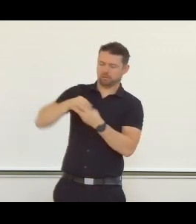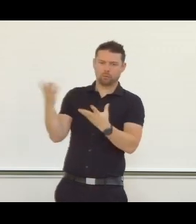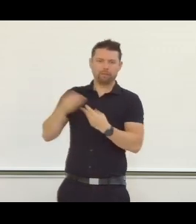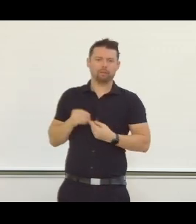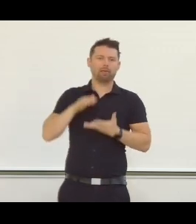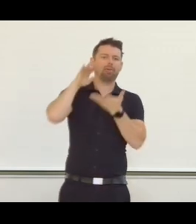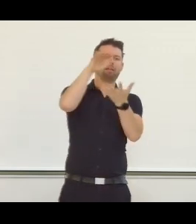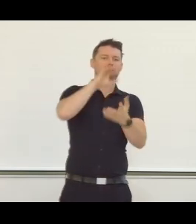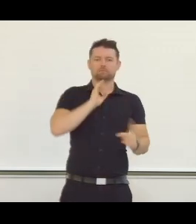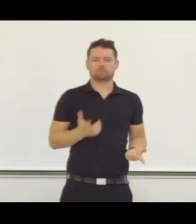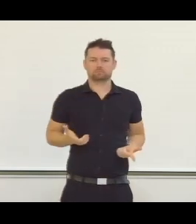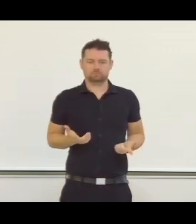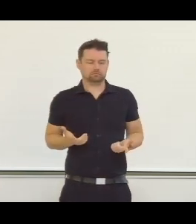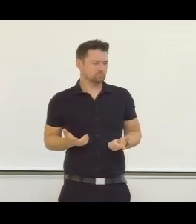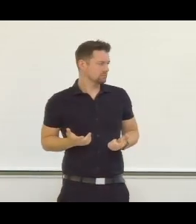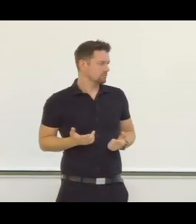one